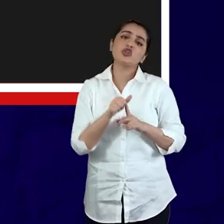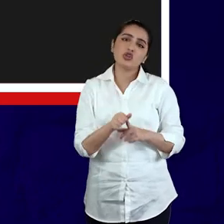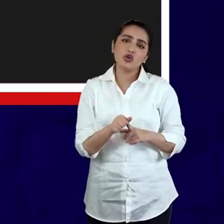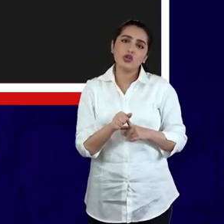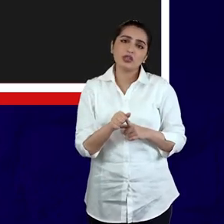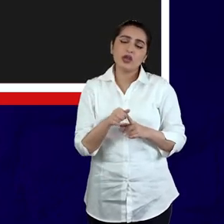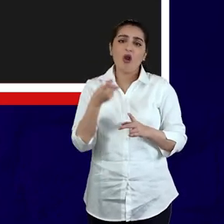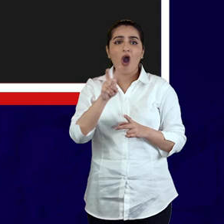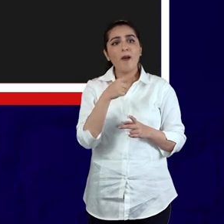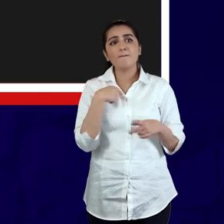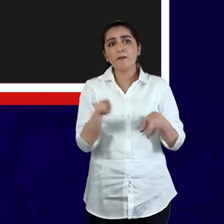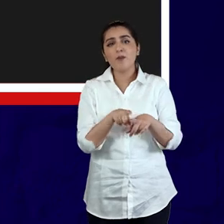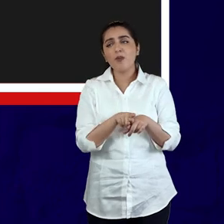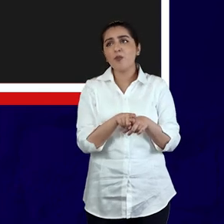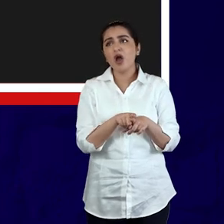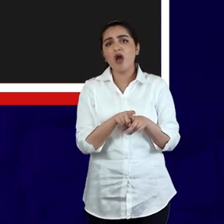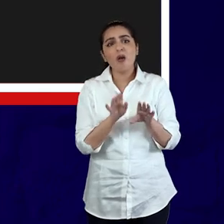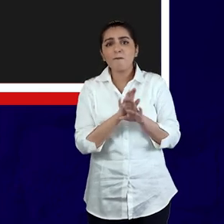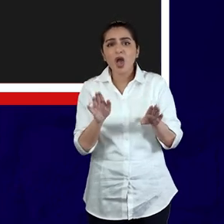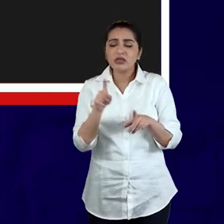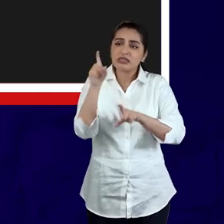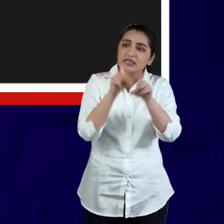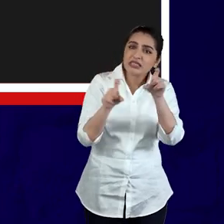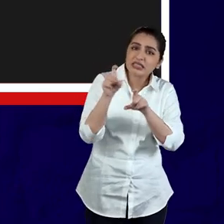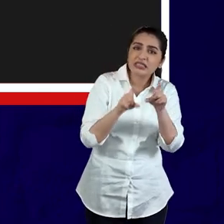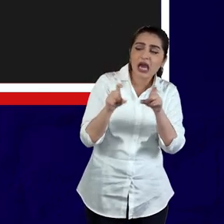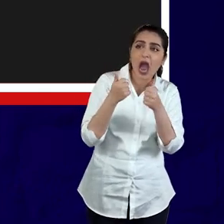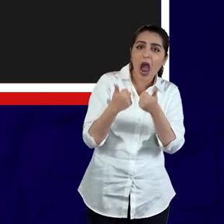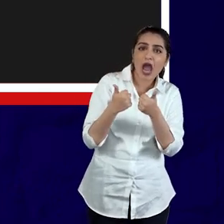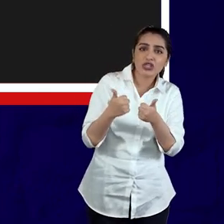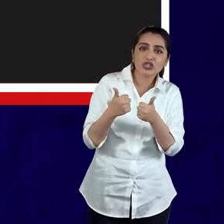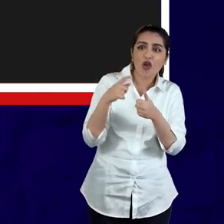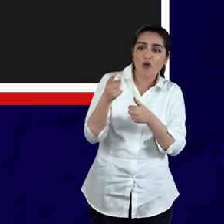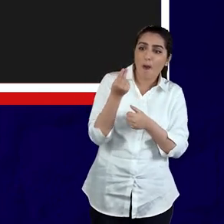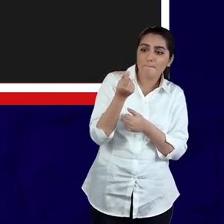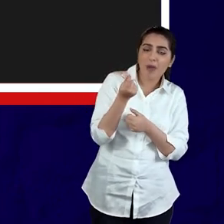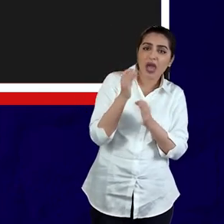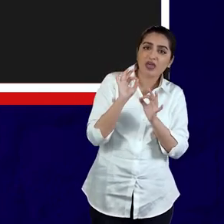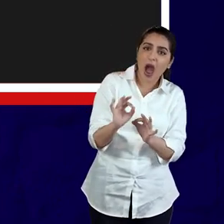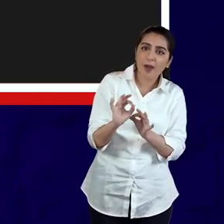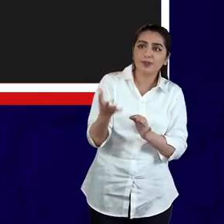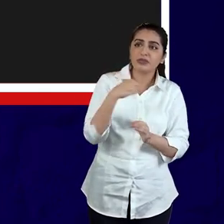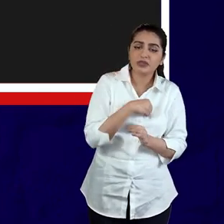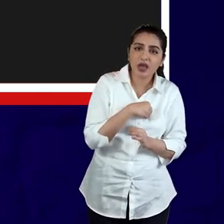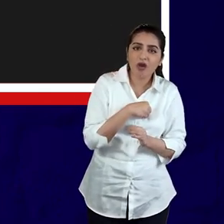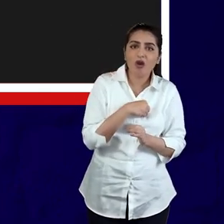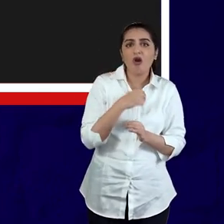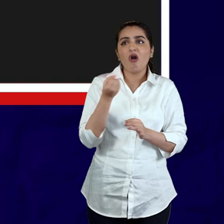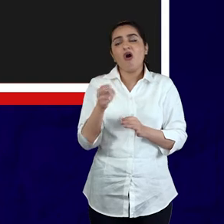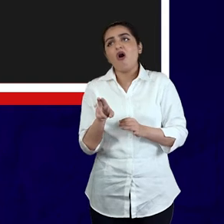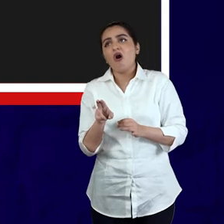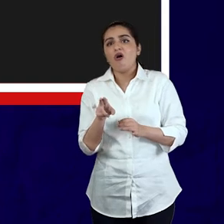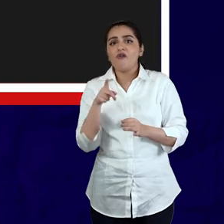That it's not enough actually just to design for the sake of it. And I think you're someone